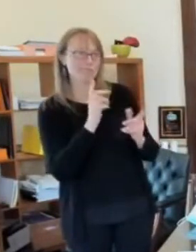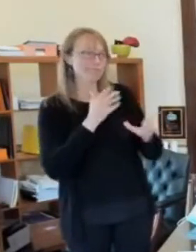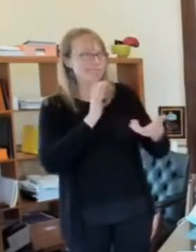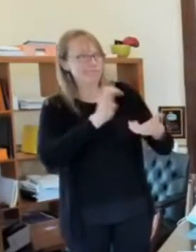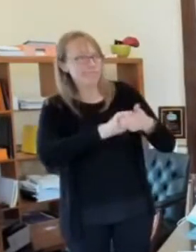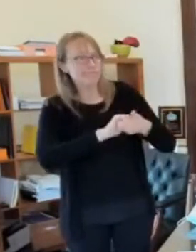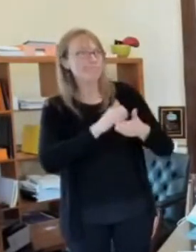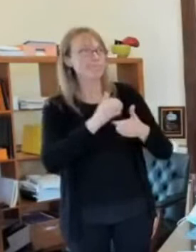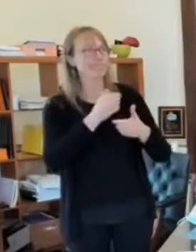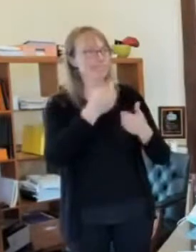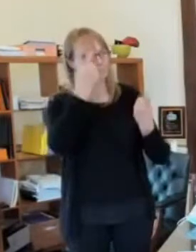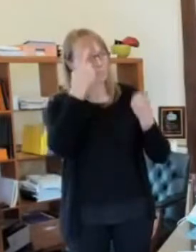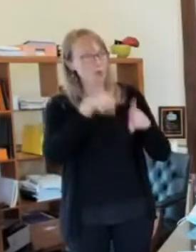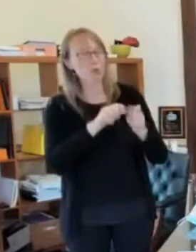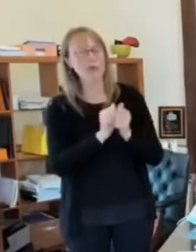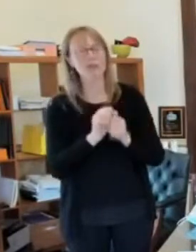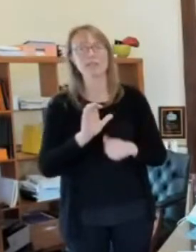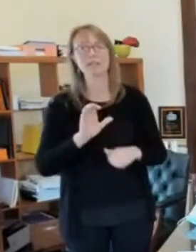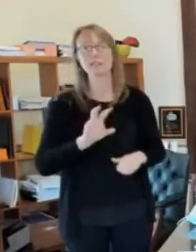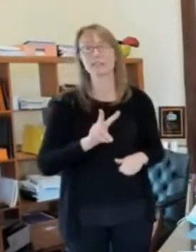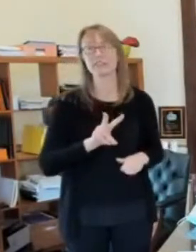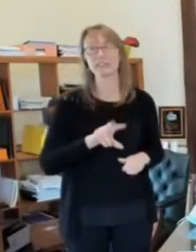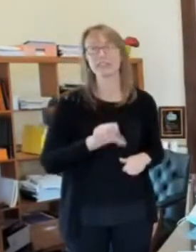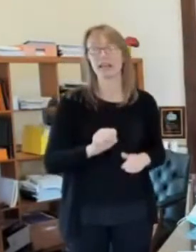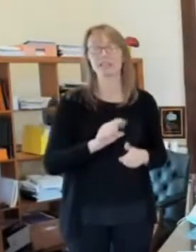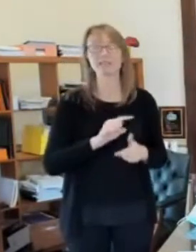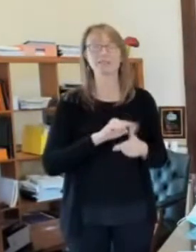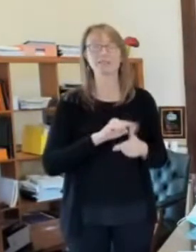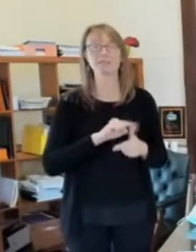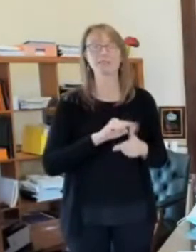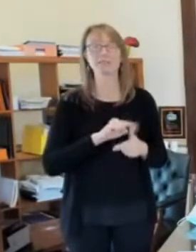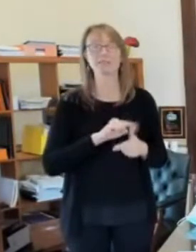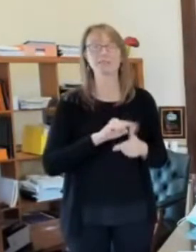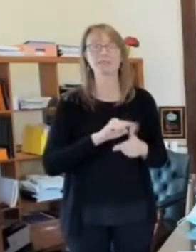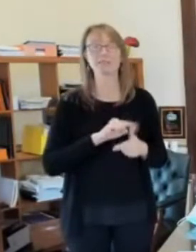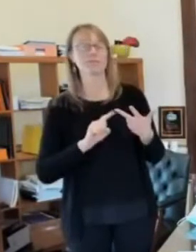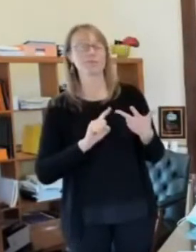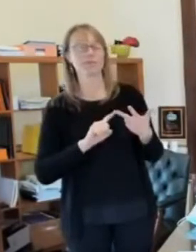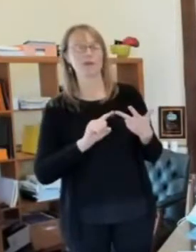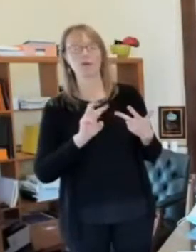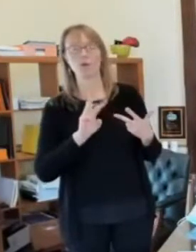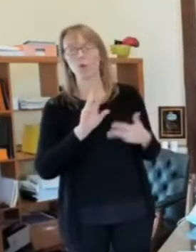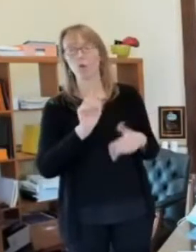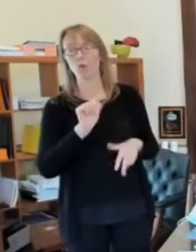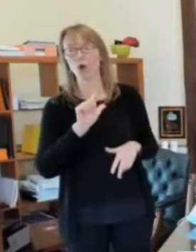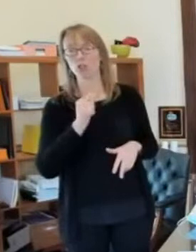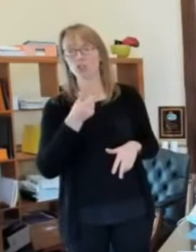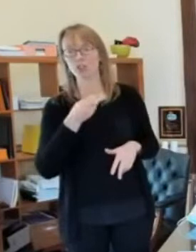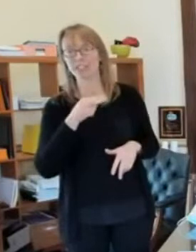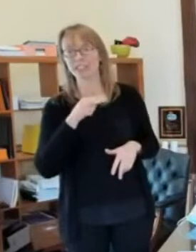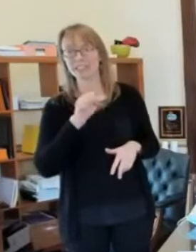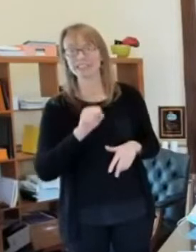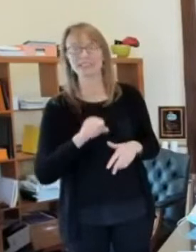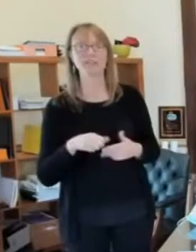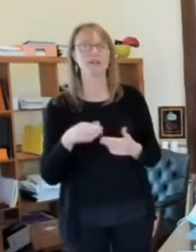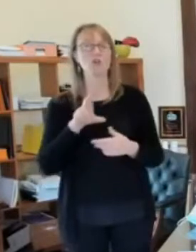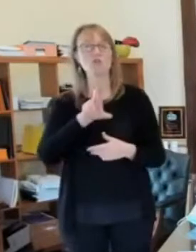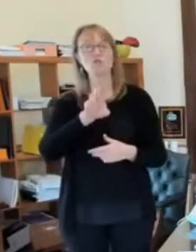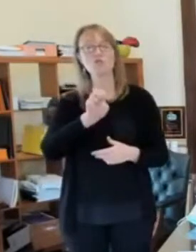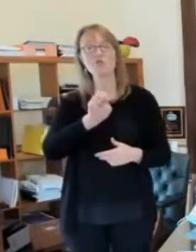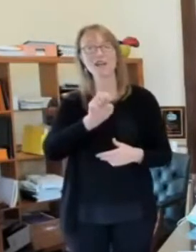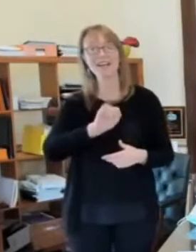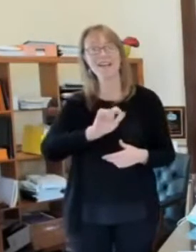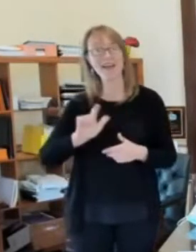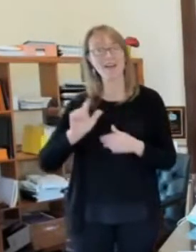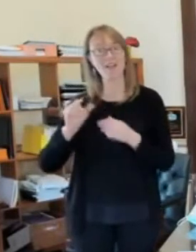retail operations. We're in discussions with them about that right now, because that's a big group of